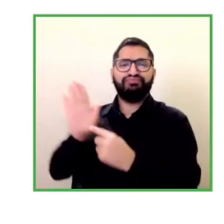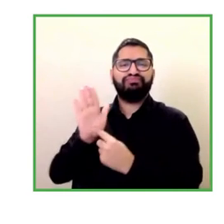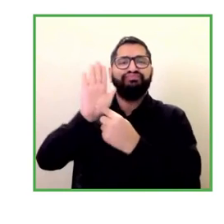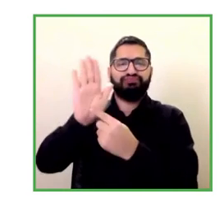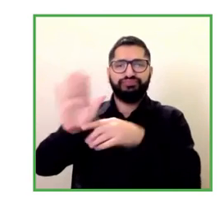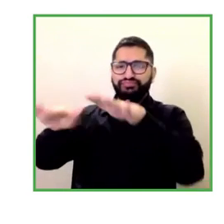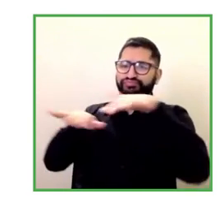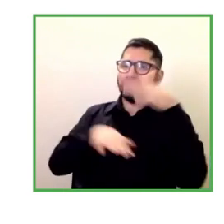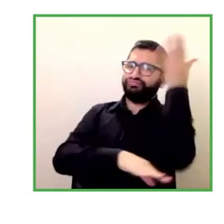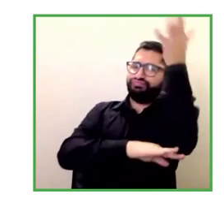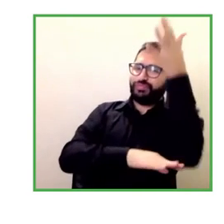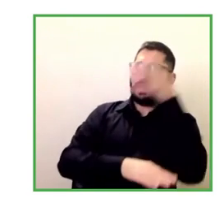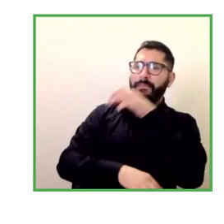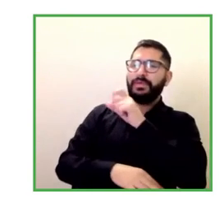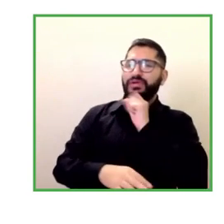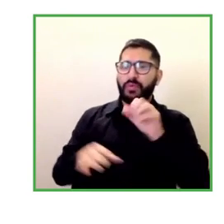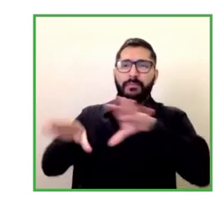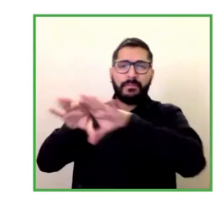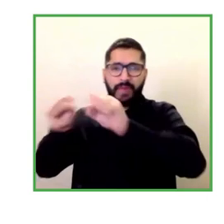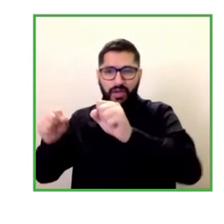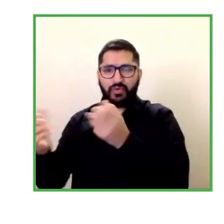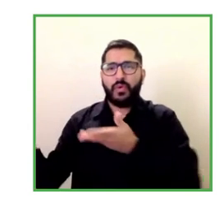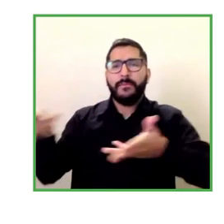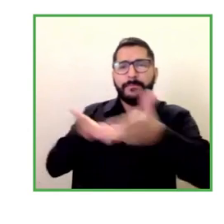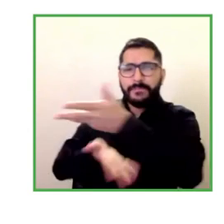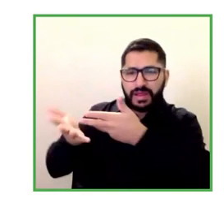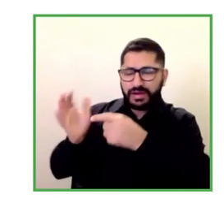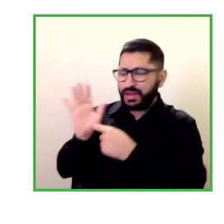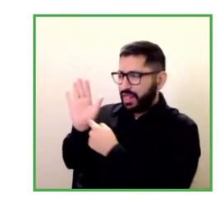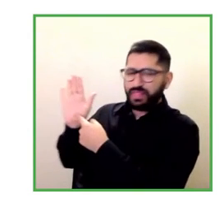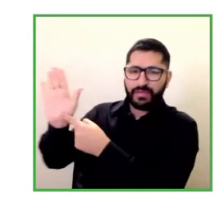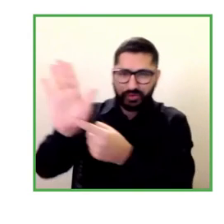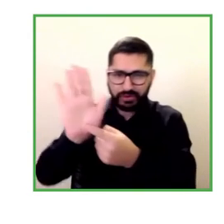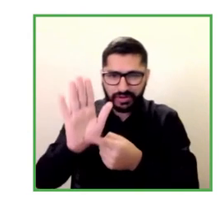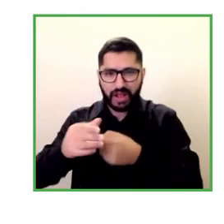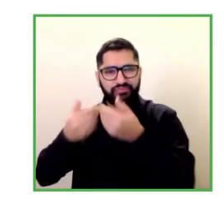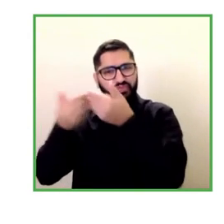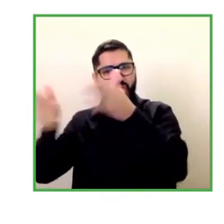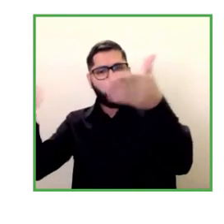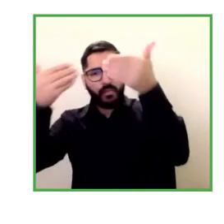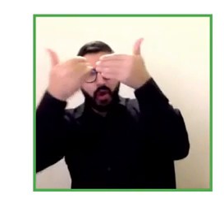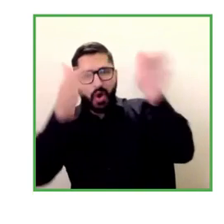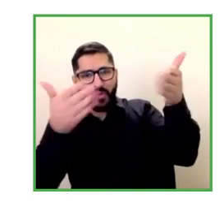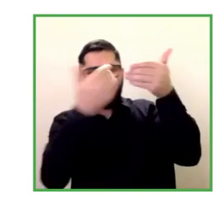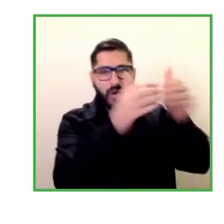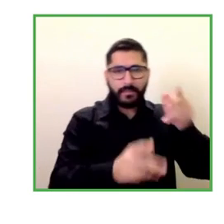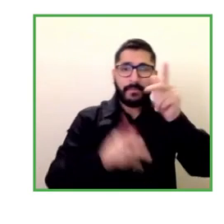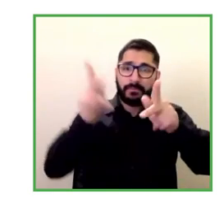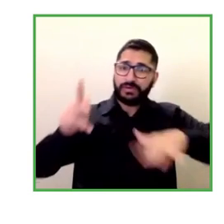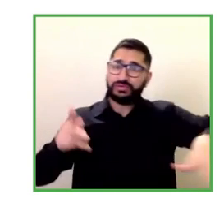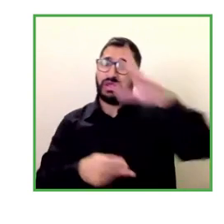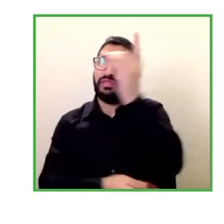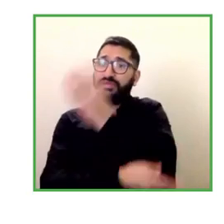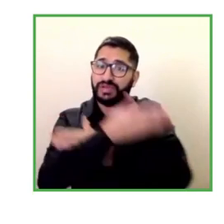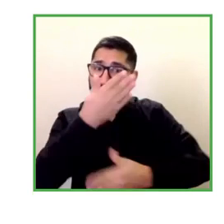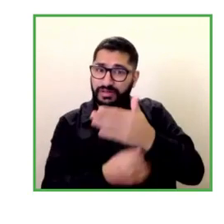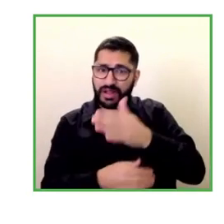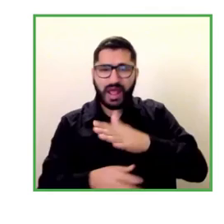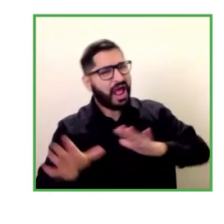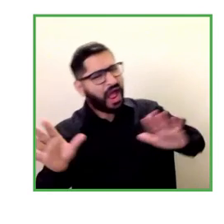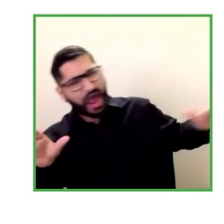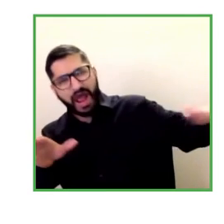Expo of Inclusion, which has an open training segment for all of the people in